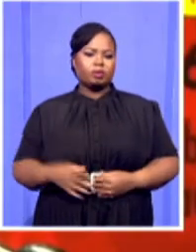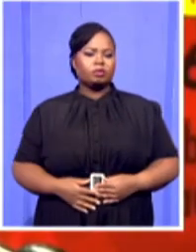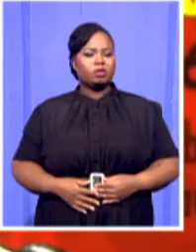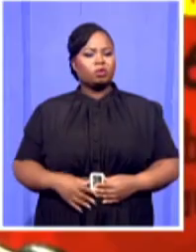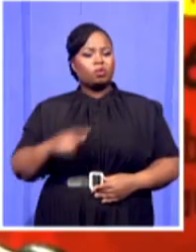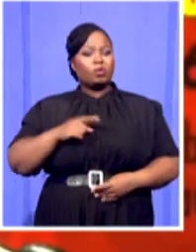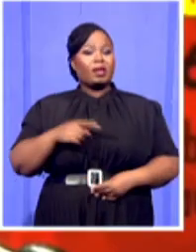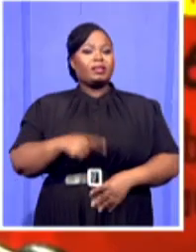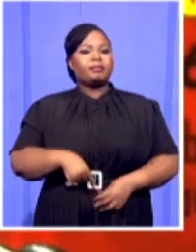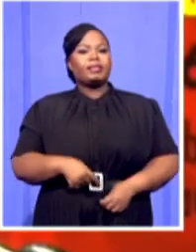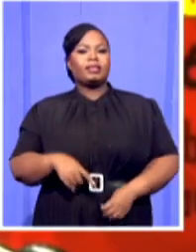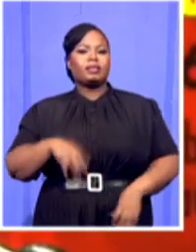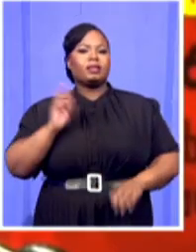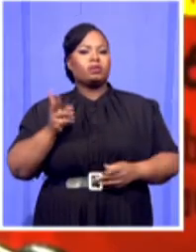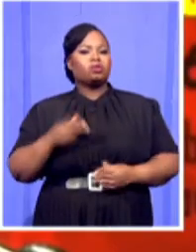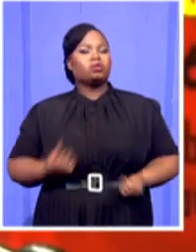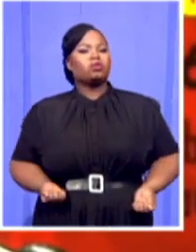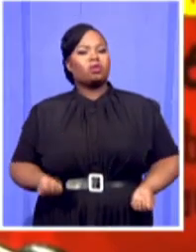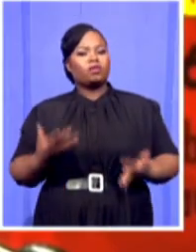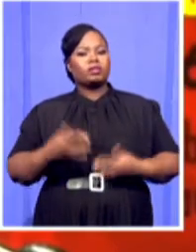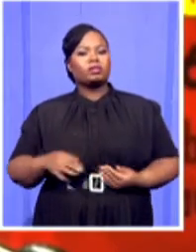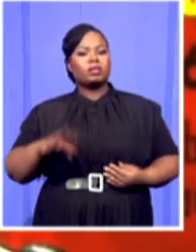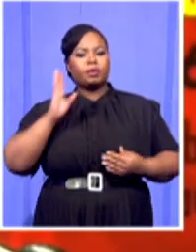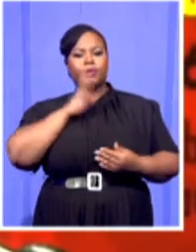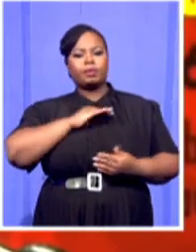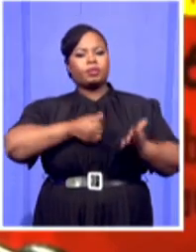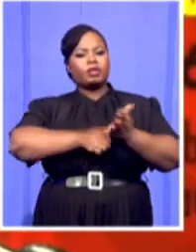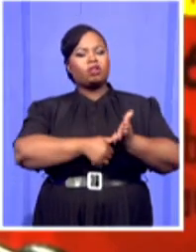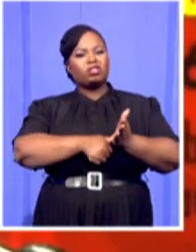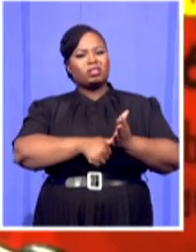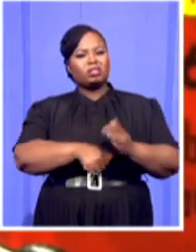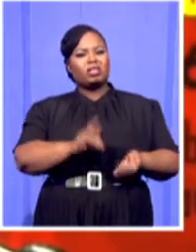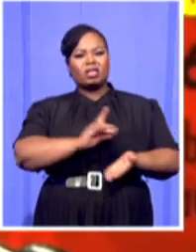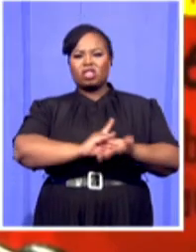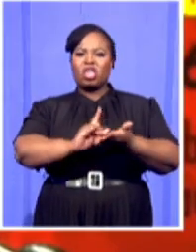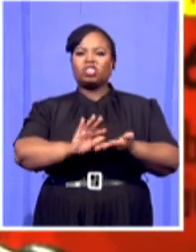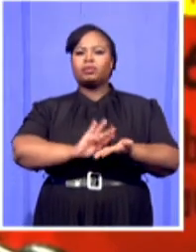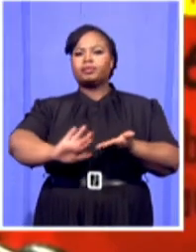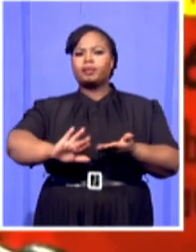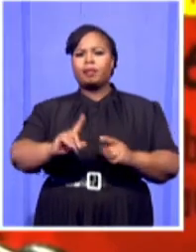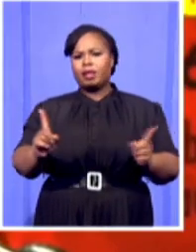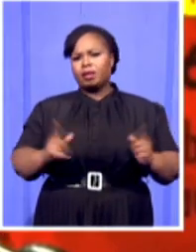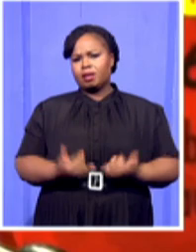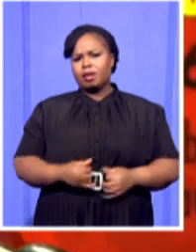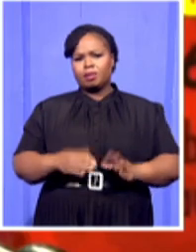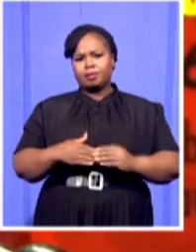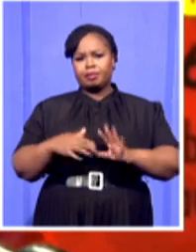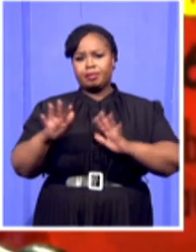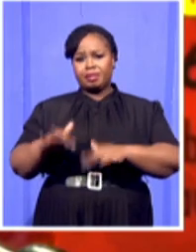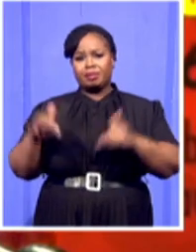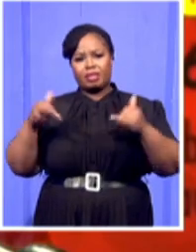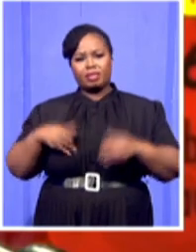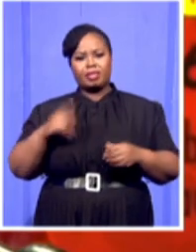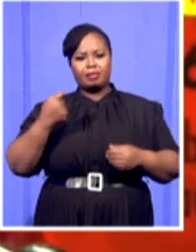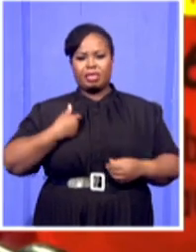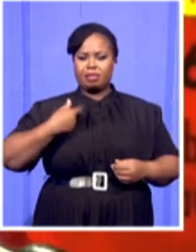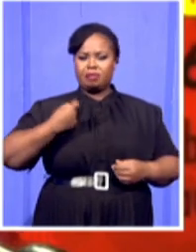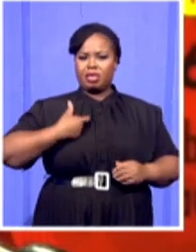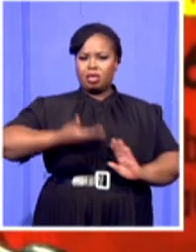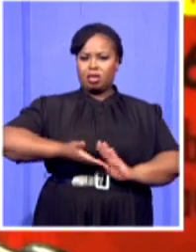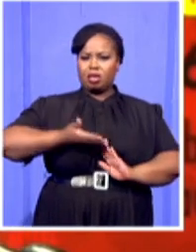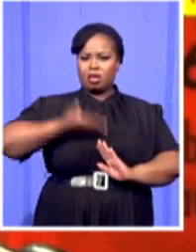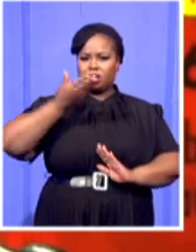and instead offers non-pensionable cash graduate whilst members of cabinet and parliament pay themselves